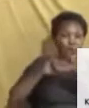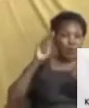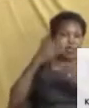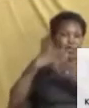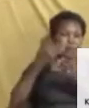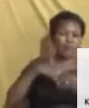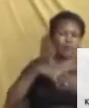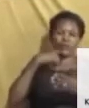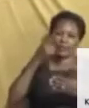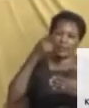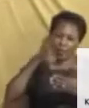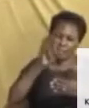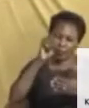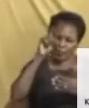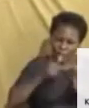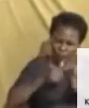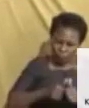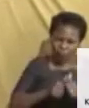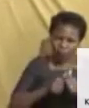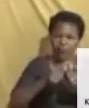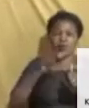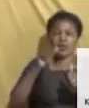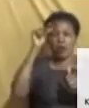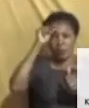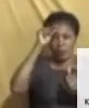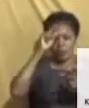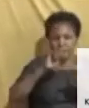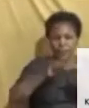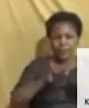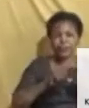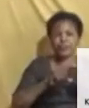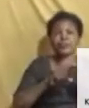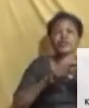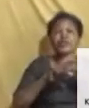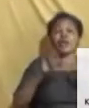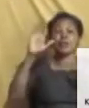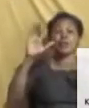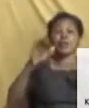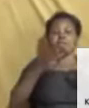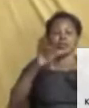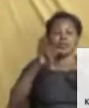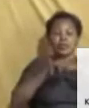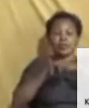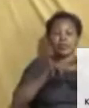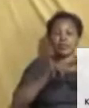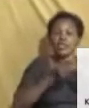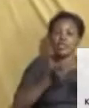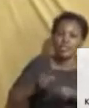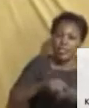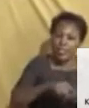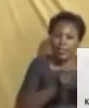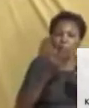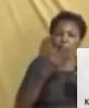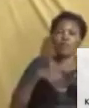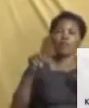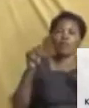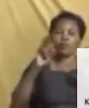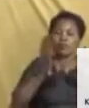them. What about the legislature? The system of the legislature in Kenya